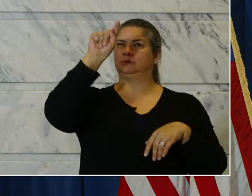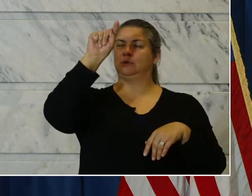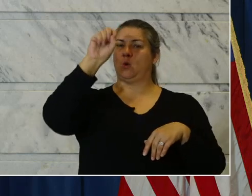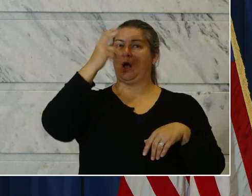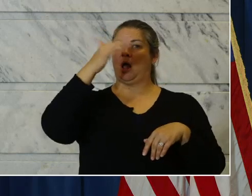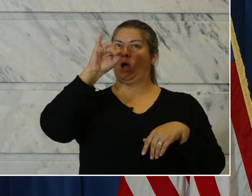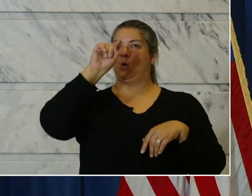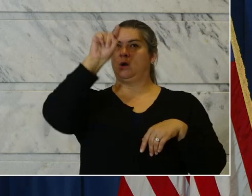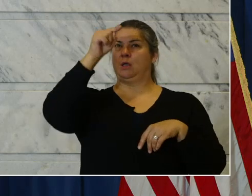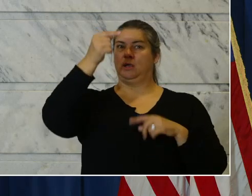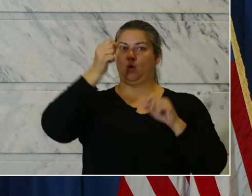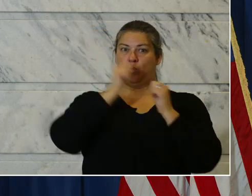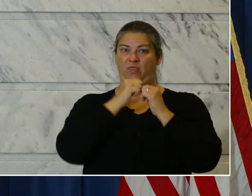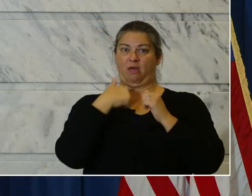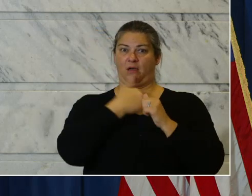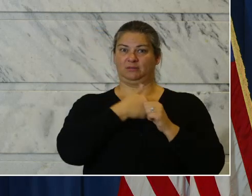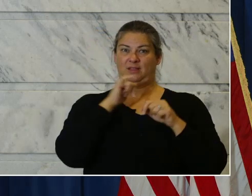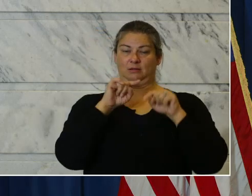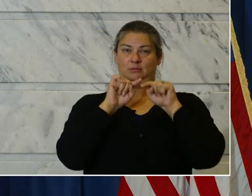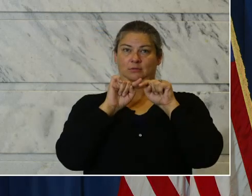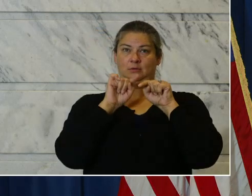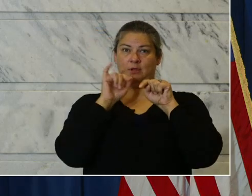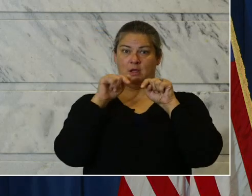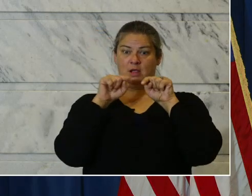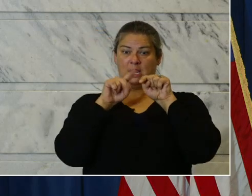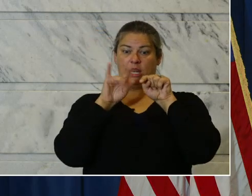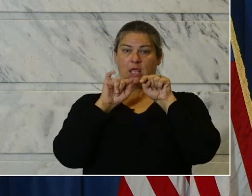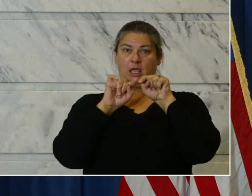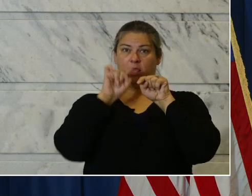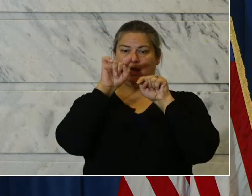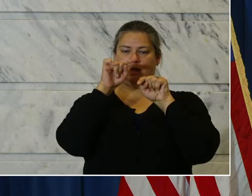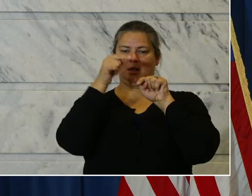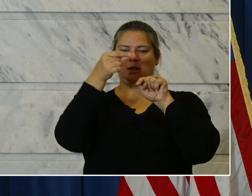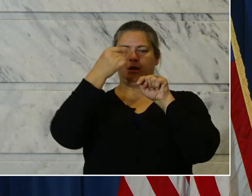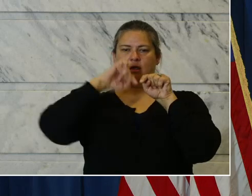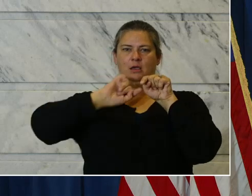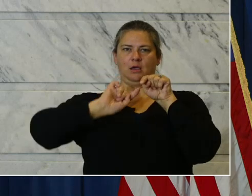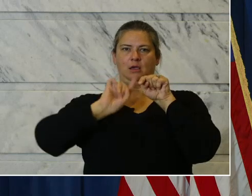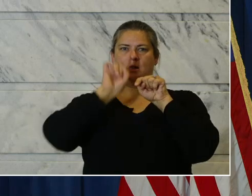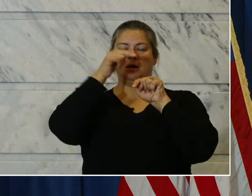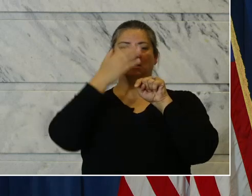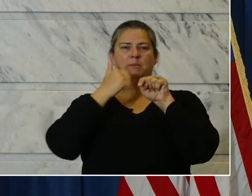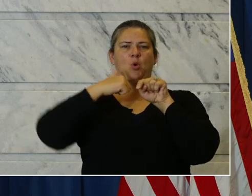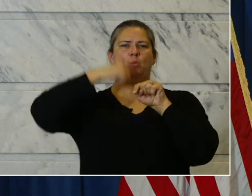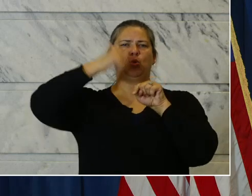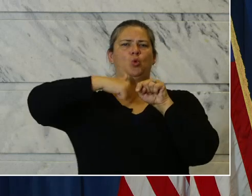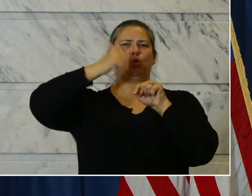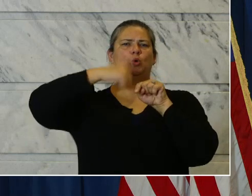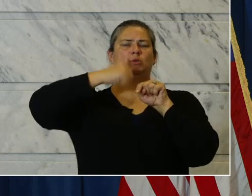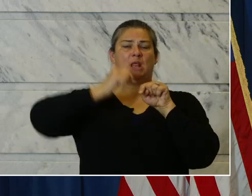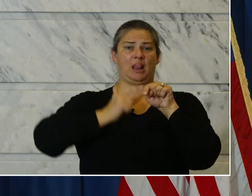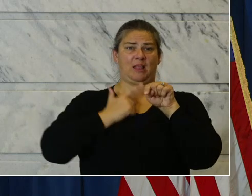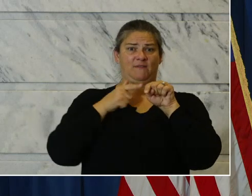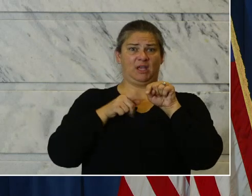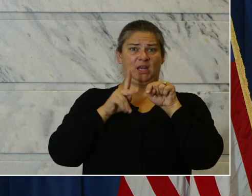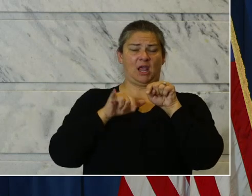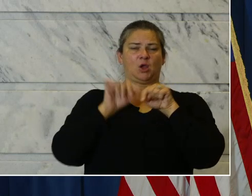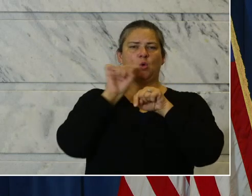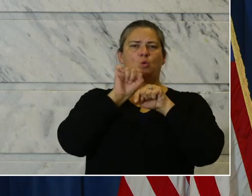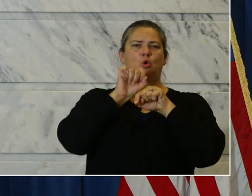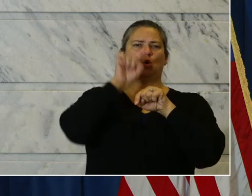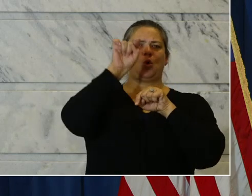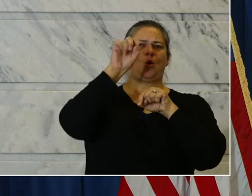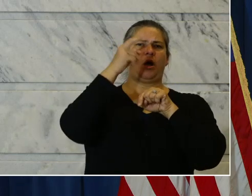share borders with us. Certainly we have people that commute a whole lot that live in Kentucky and commute